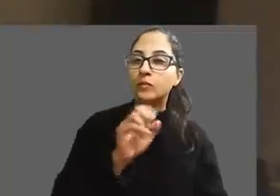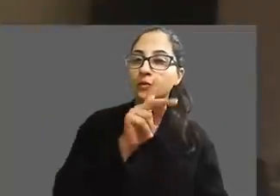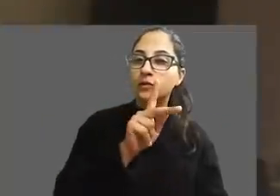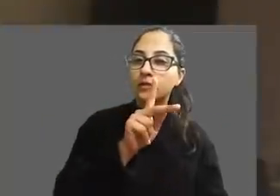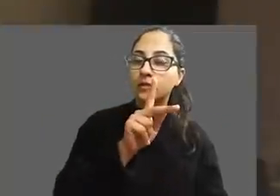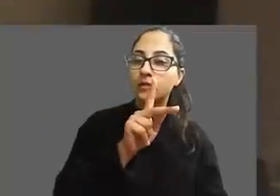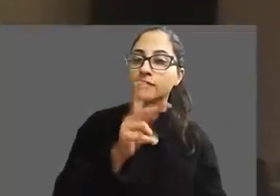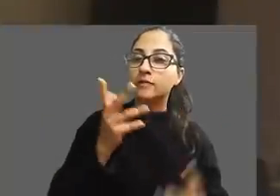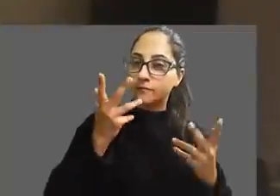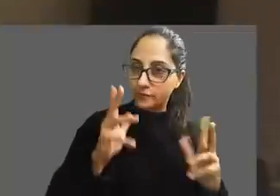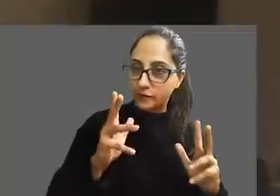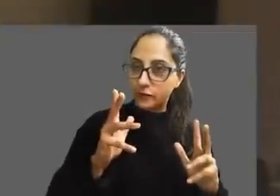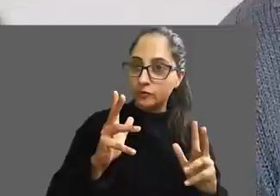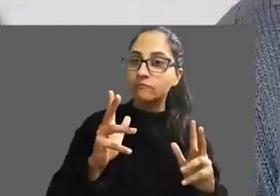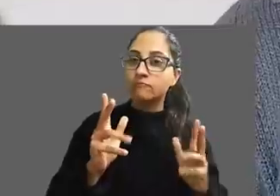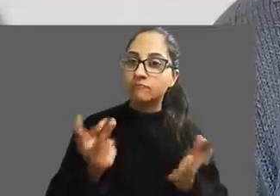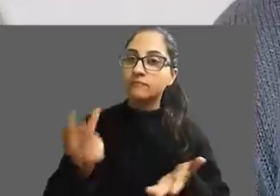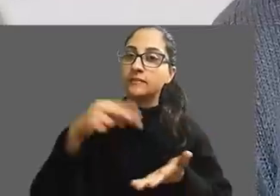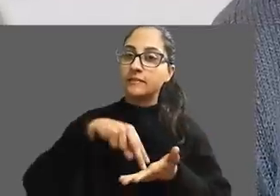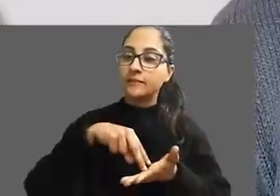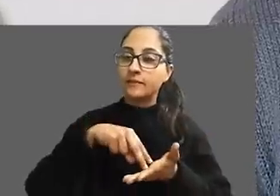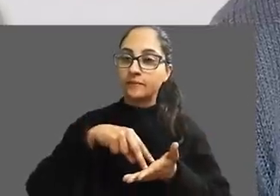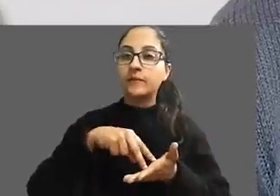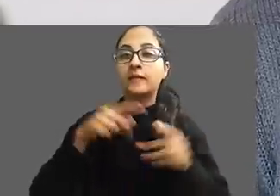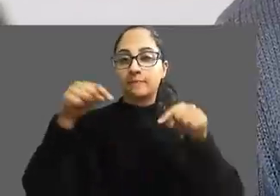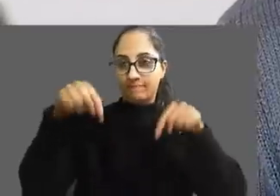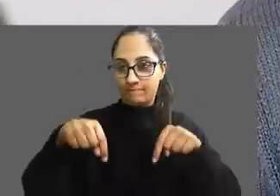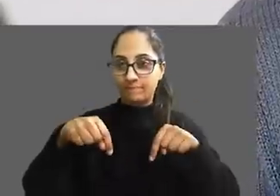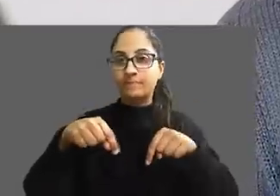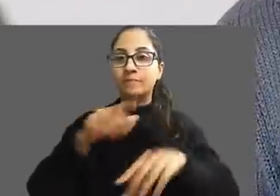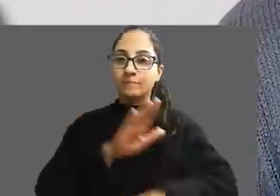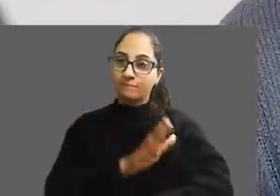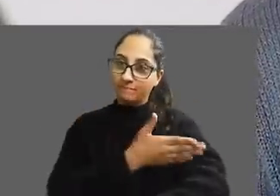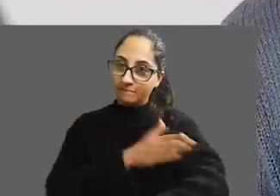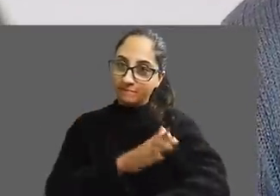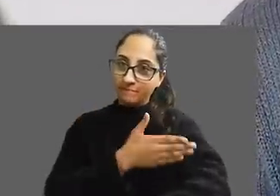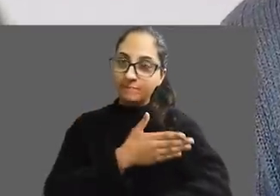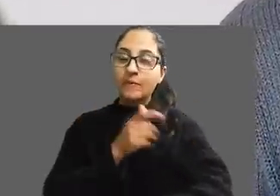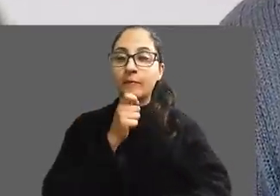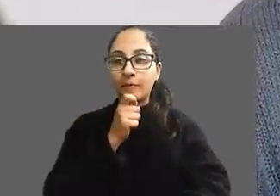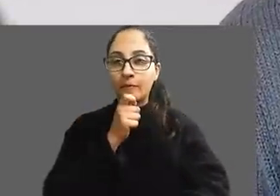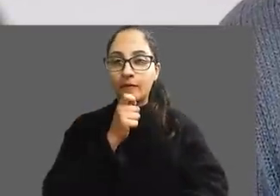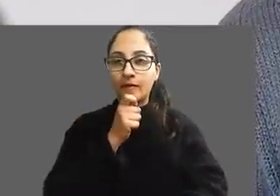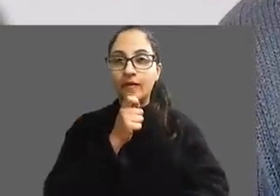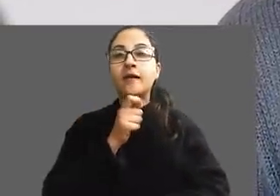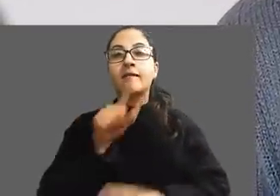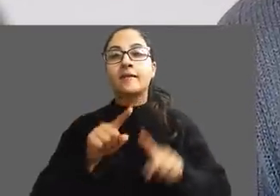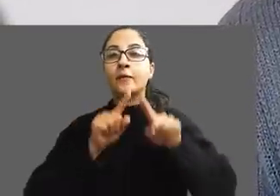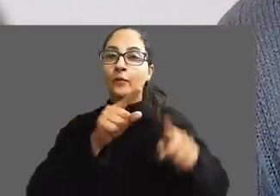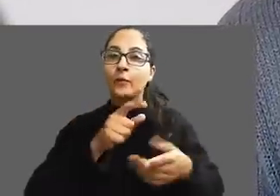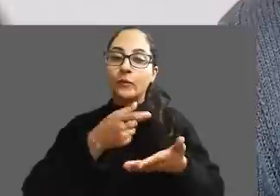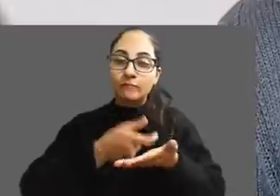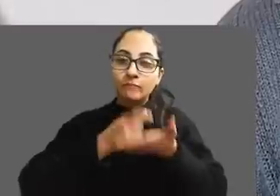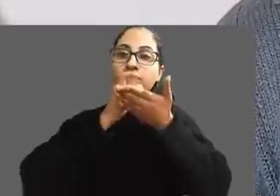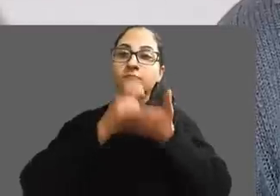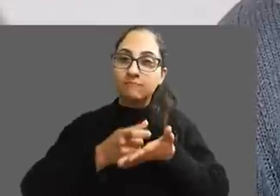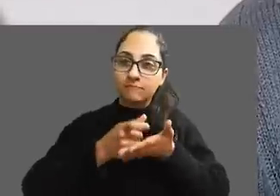and smell of Sukrit. Agar bekhwani to